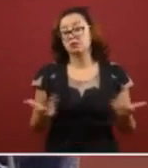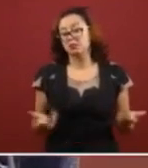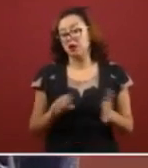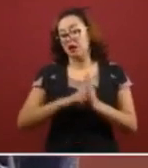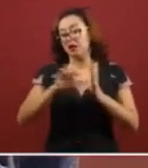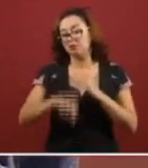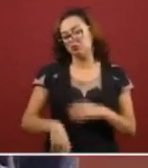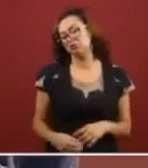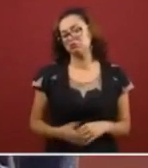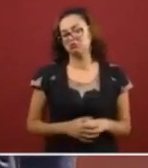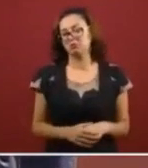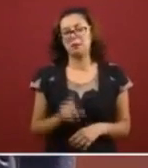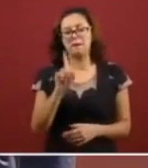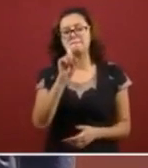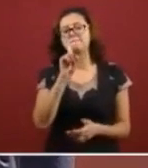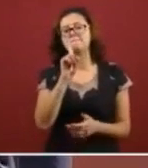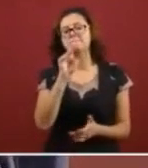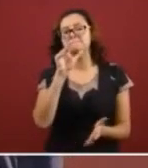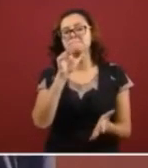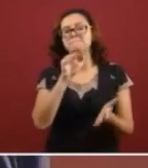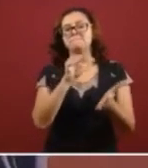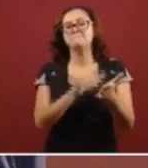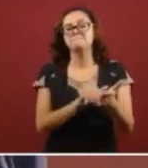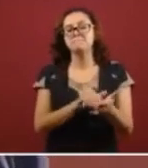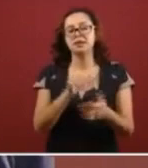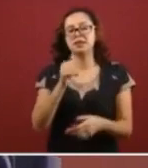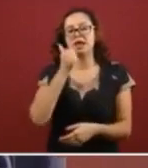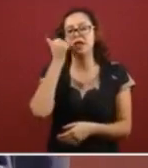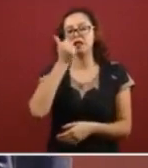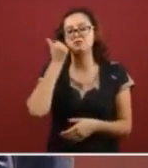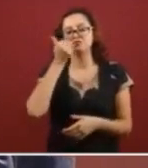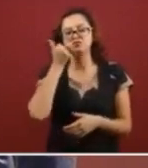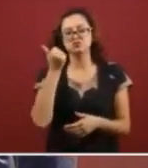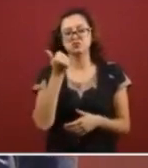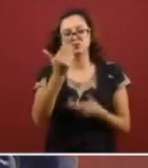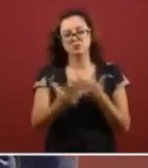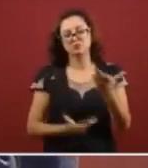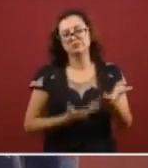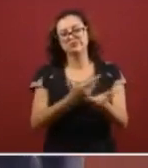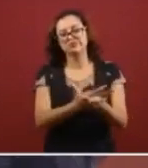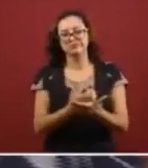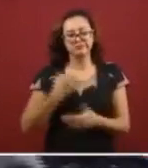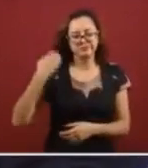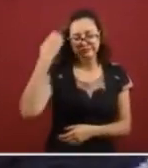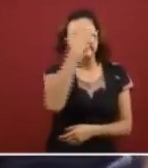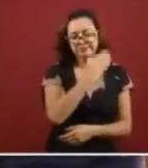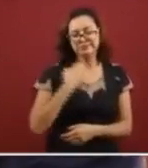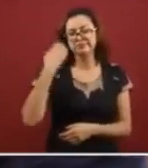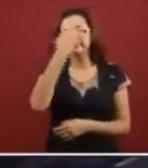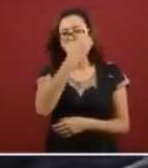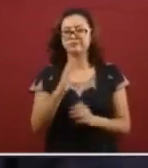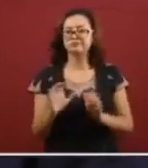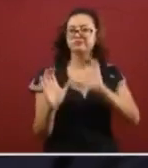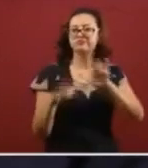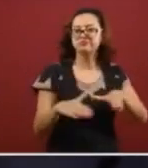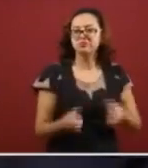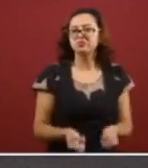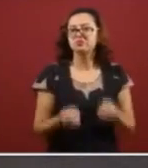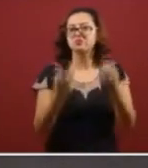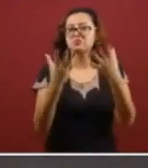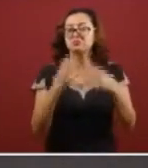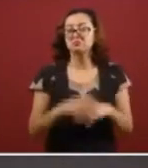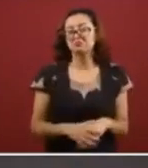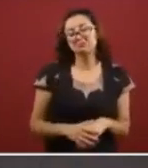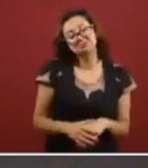So if 1,000 showed up for the test, mucho 100, they would only let 100 pass. Entonces, al final, so at the end,